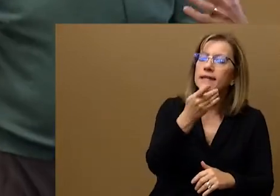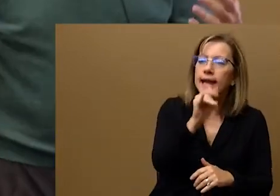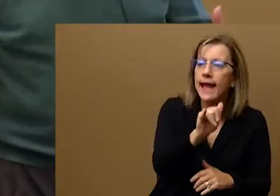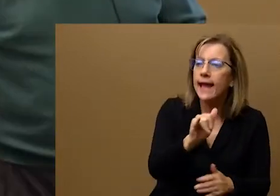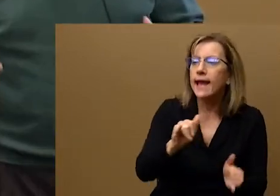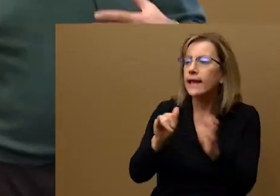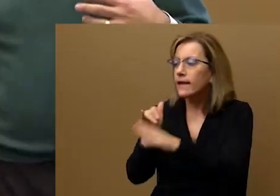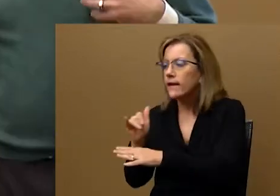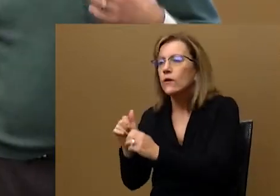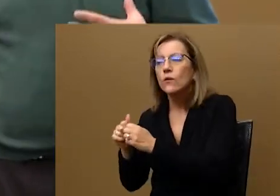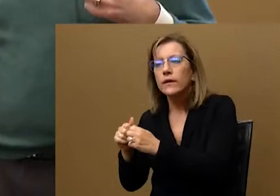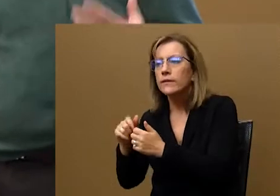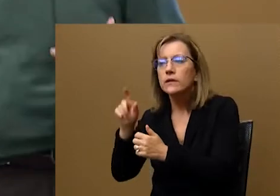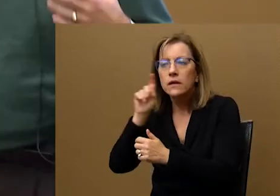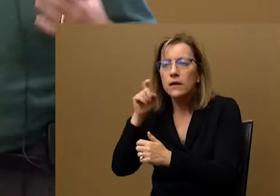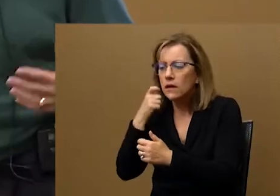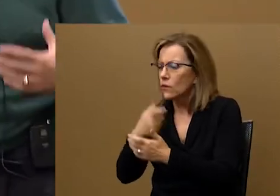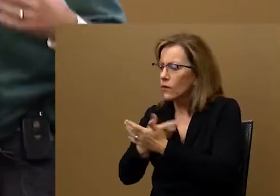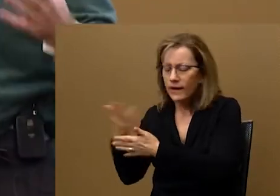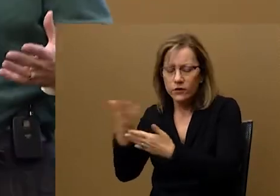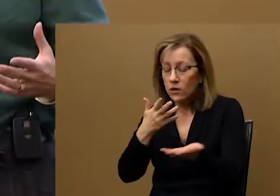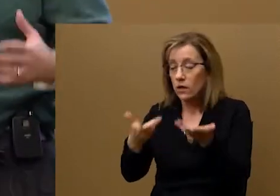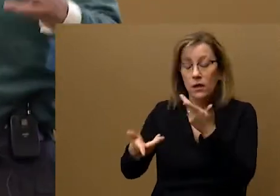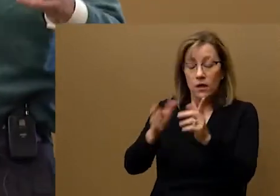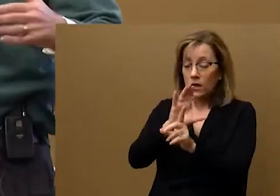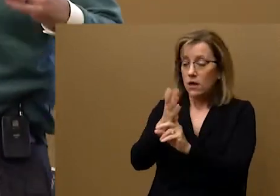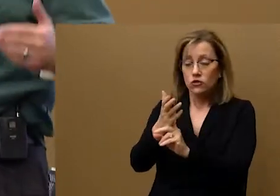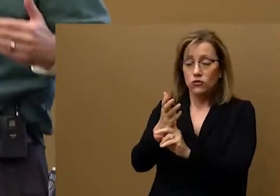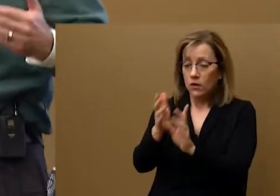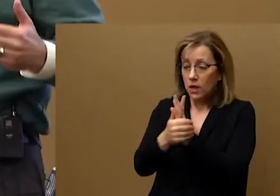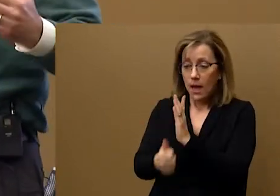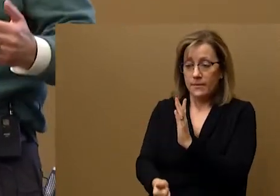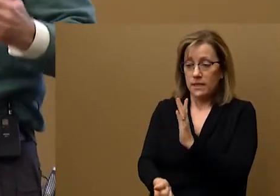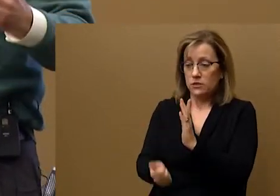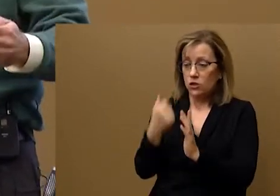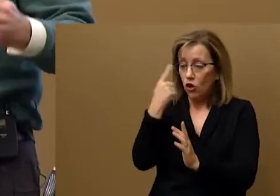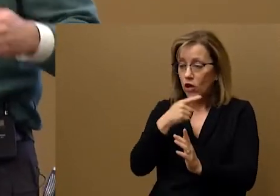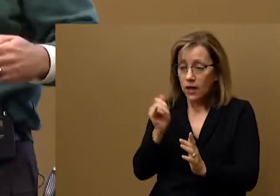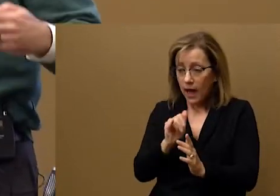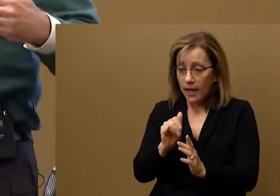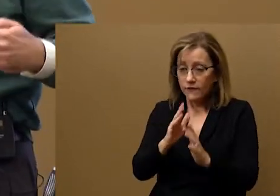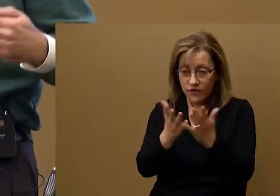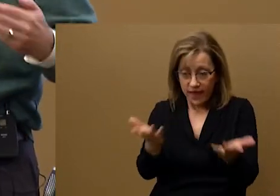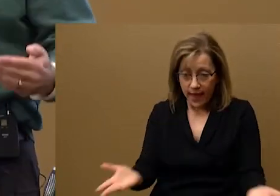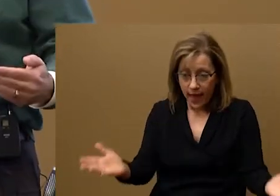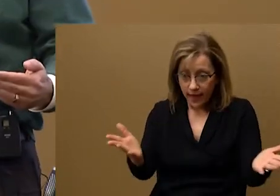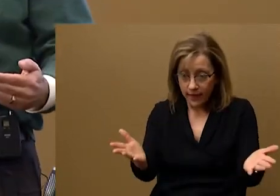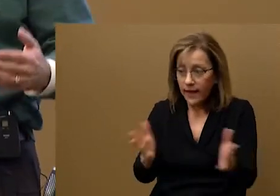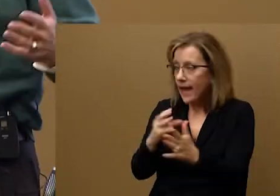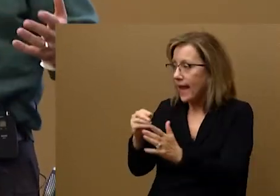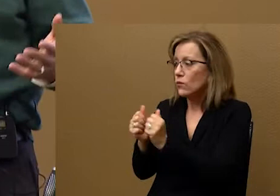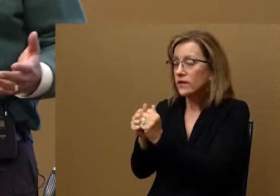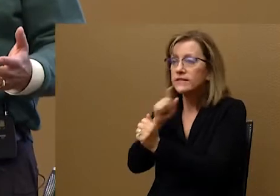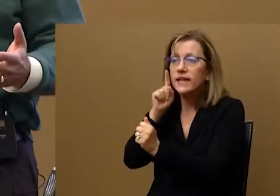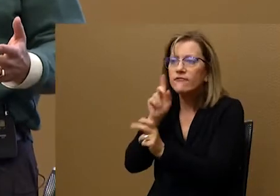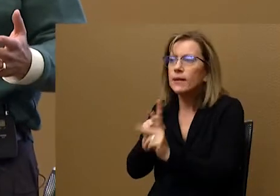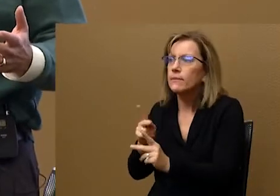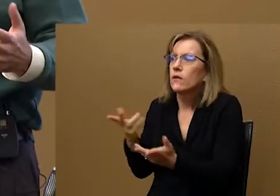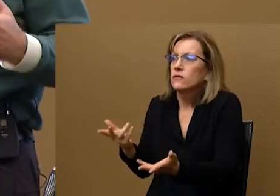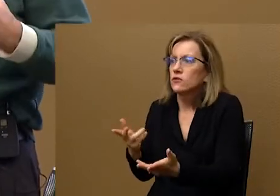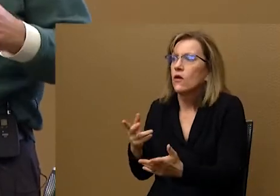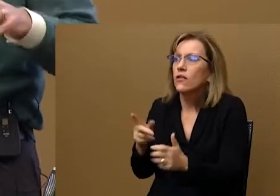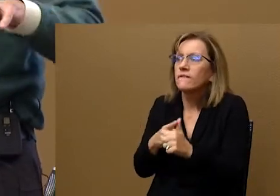etc. What does cultural competence look like? And then what does cultural competence look like in working with deaf people? In